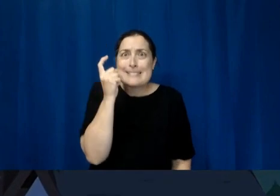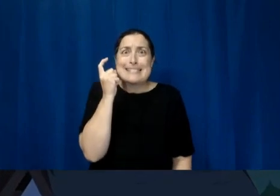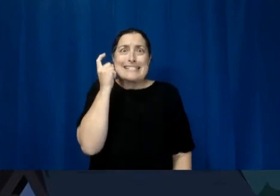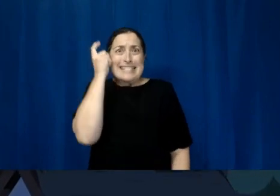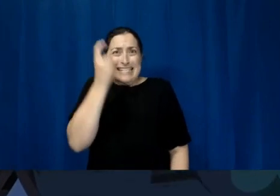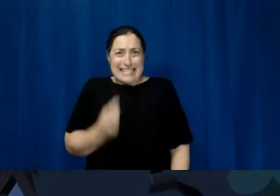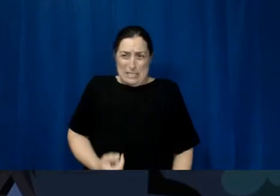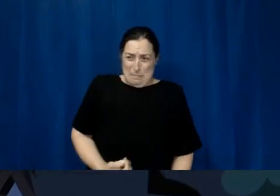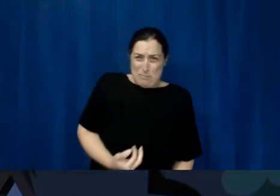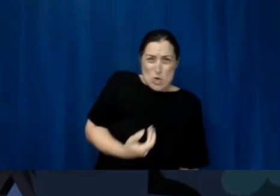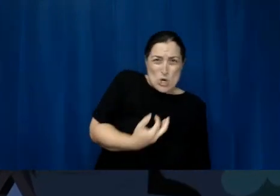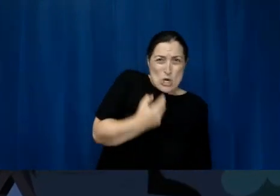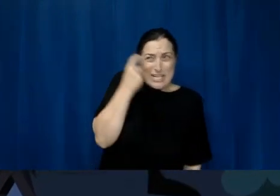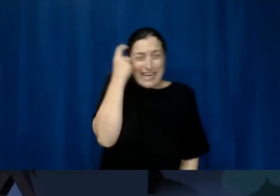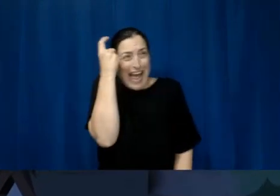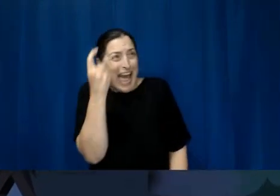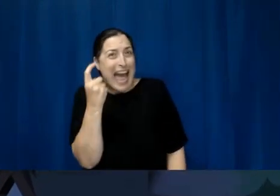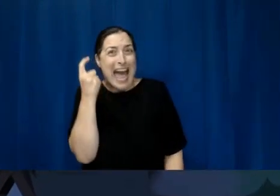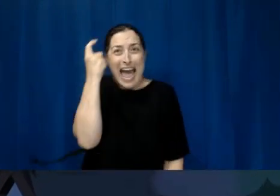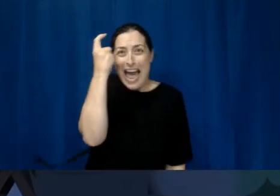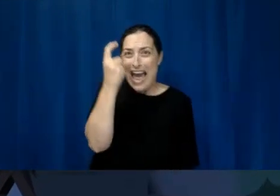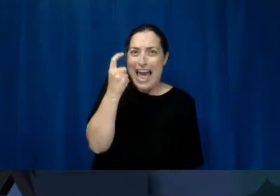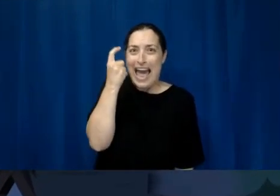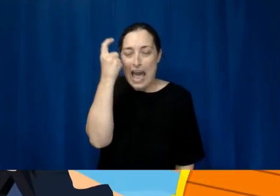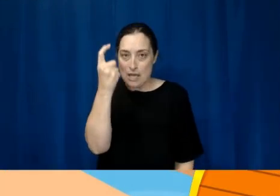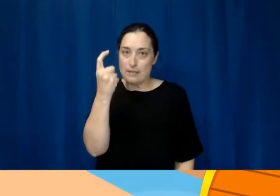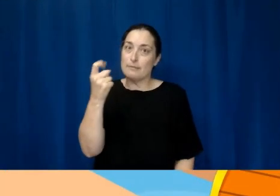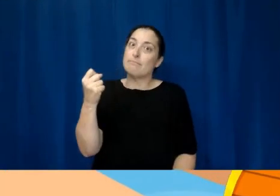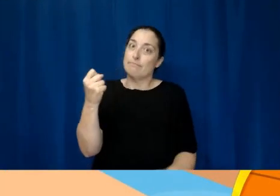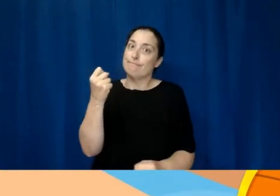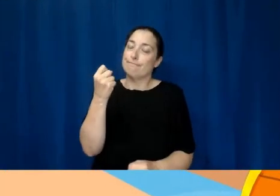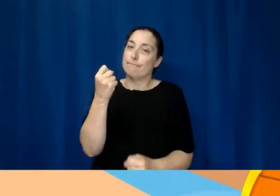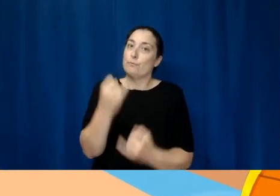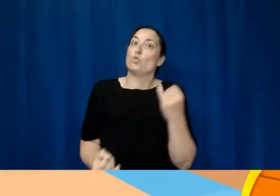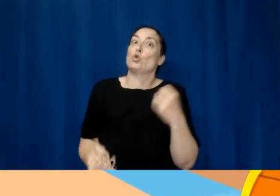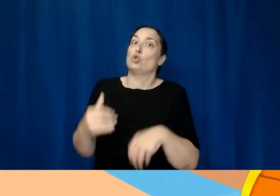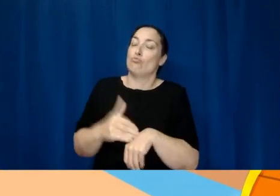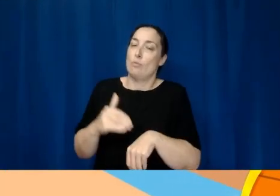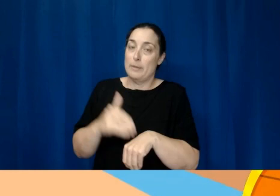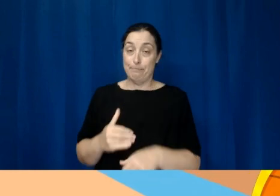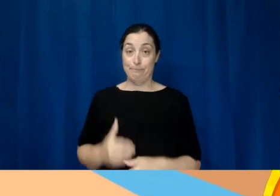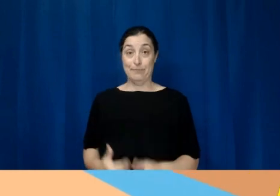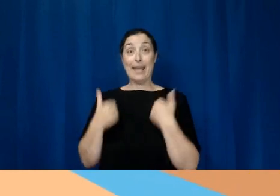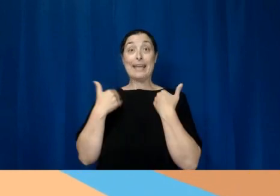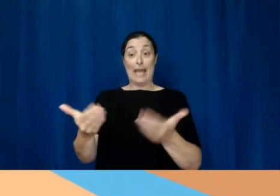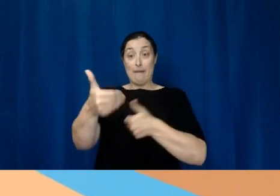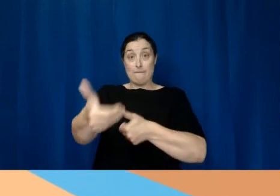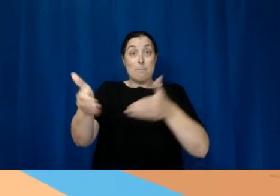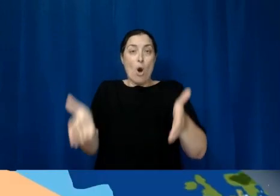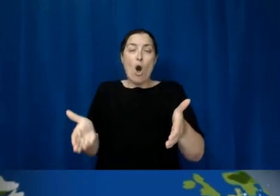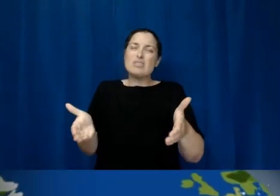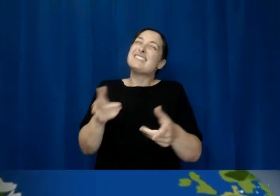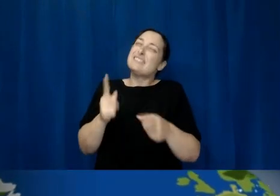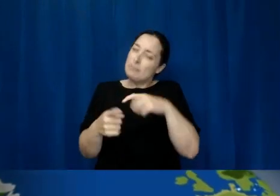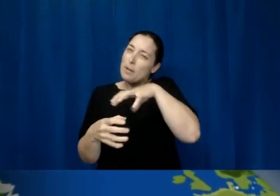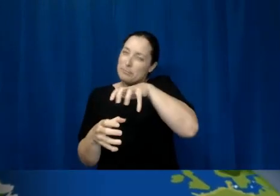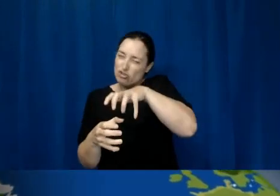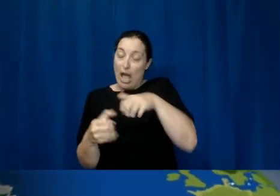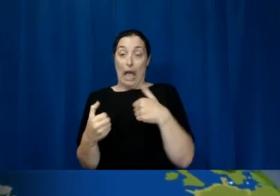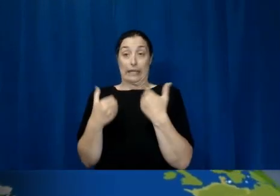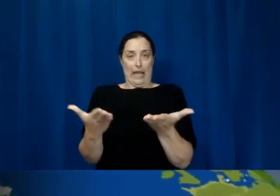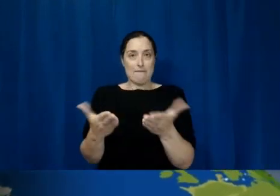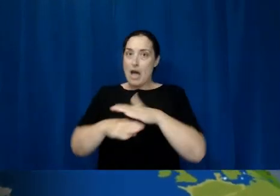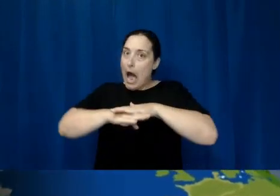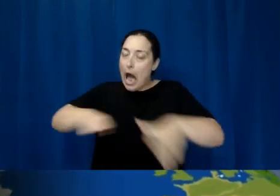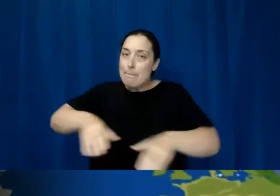would one day wreak havoc on humanity. Given a box or a jar that she was told never to open, Pandora was sent to Earth